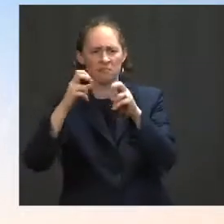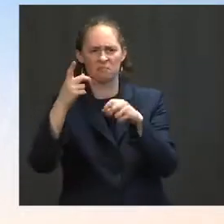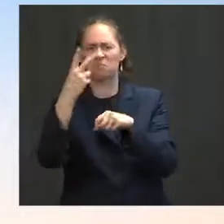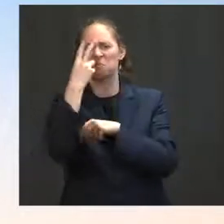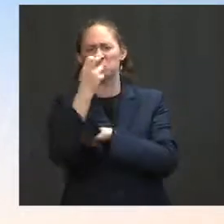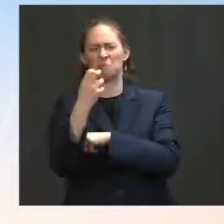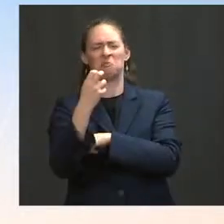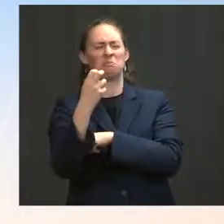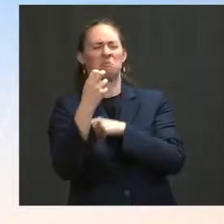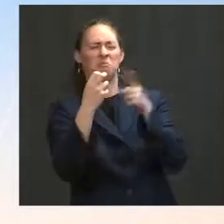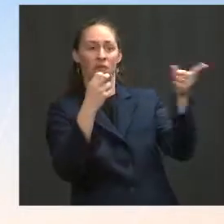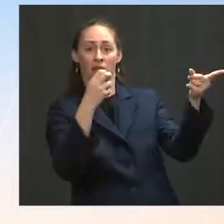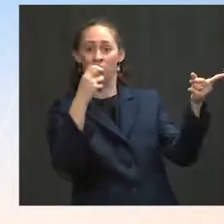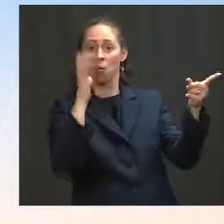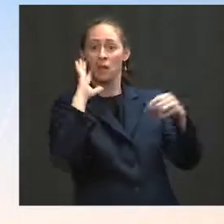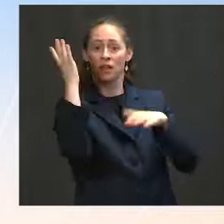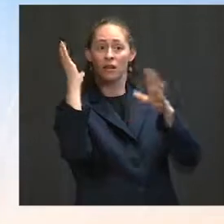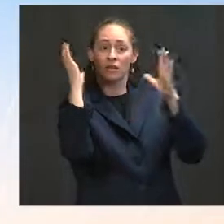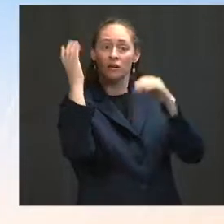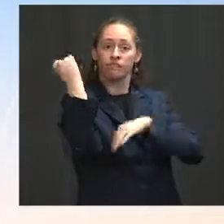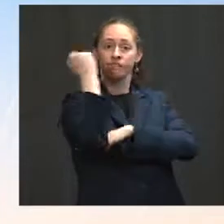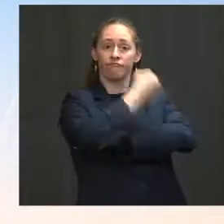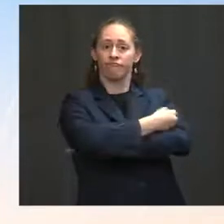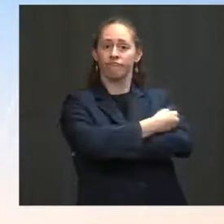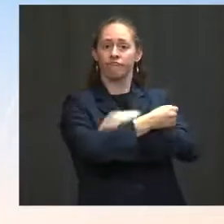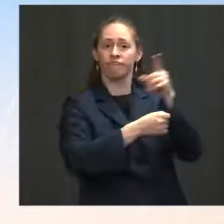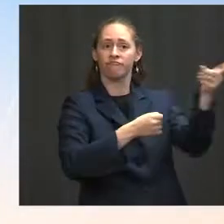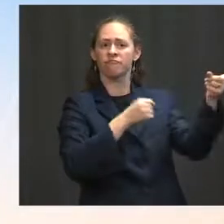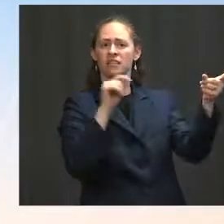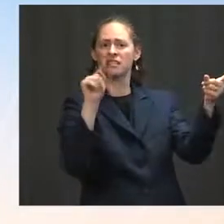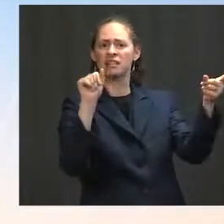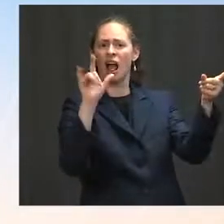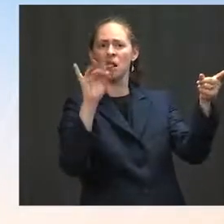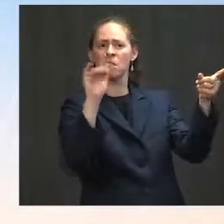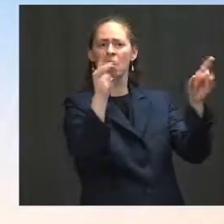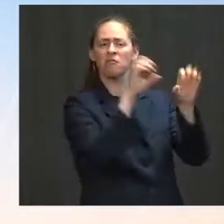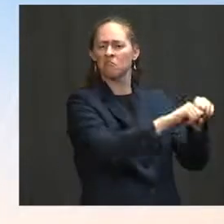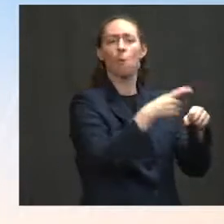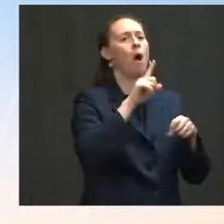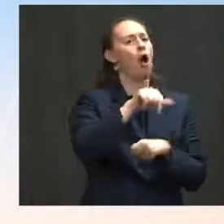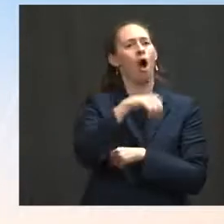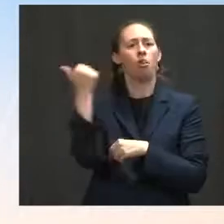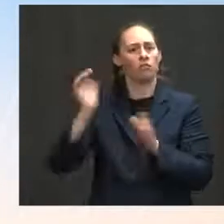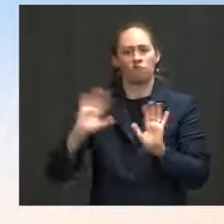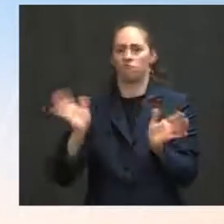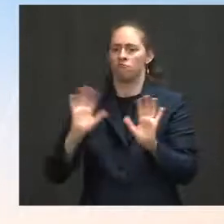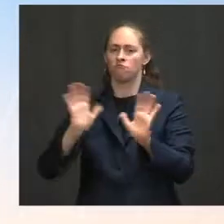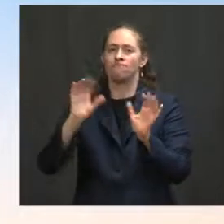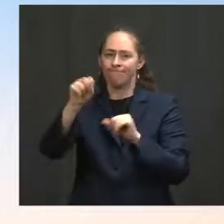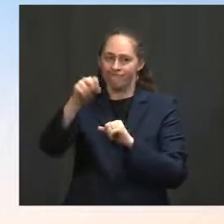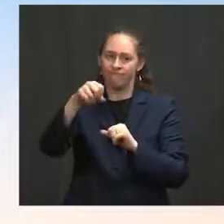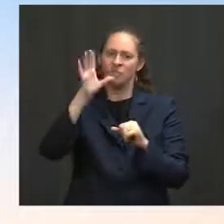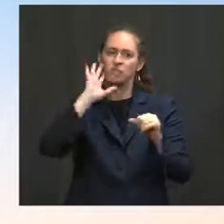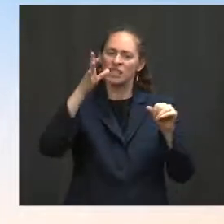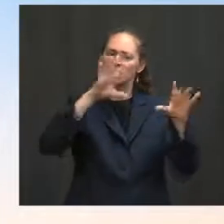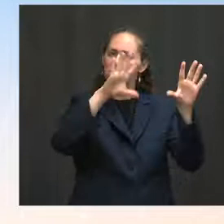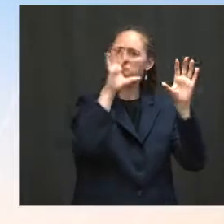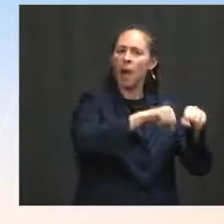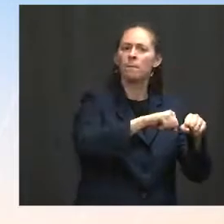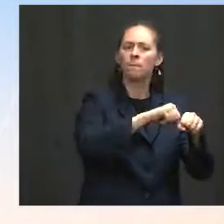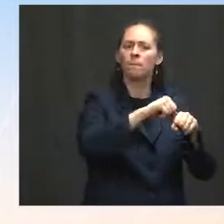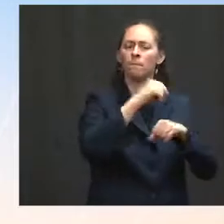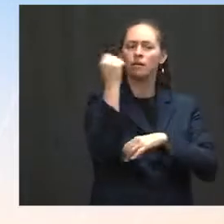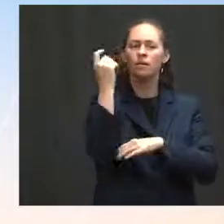Journal and other news outlets that said that it collapsed within 6 months. So is he not briefed on that intelligence, or are you denying that intelligence exists at all? Well, first I would say